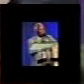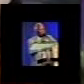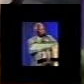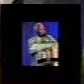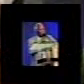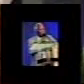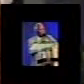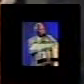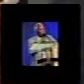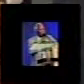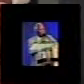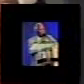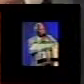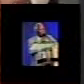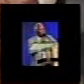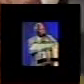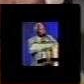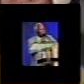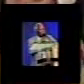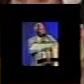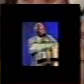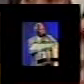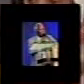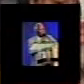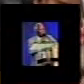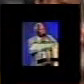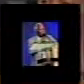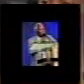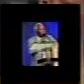word. Oh, so rest